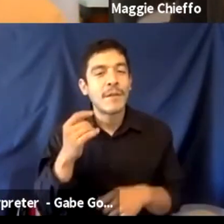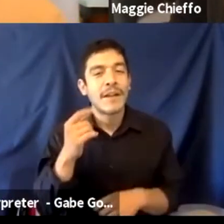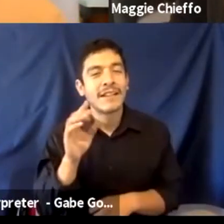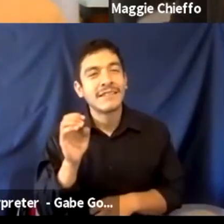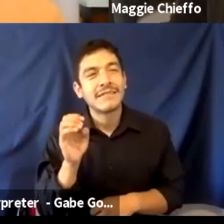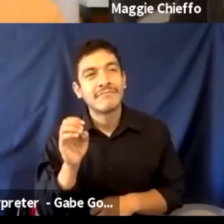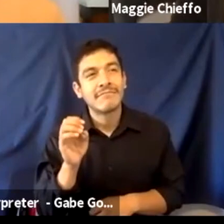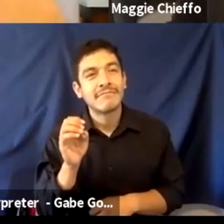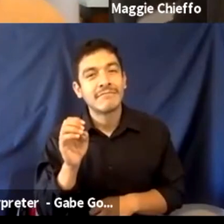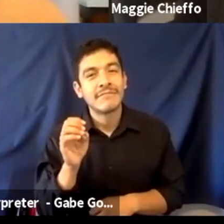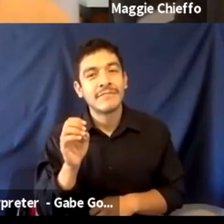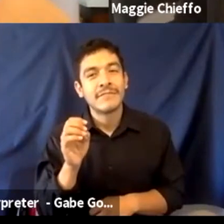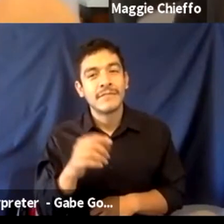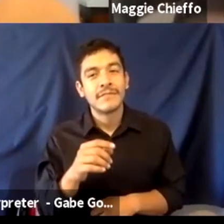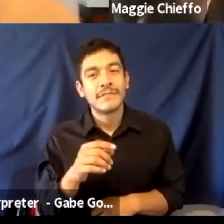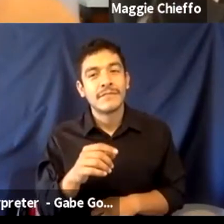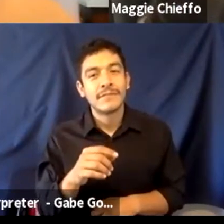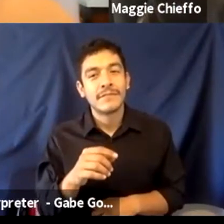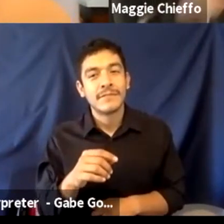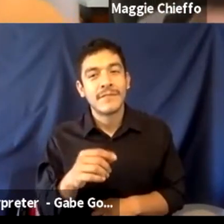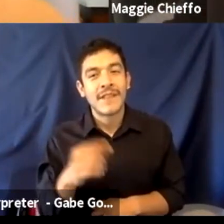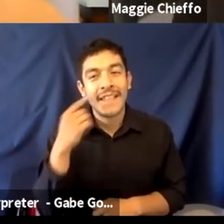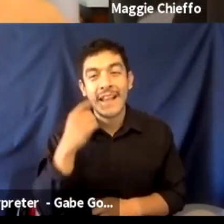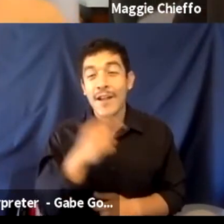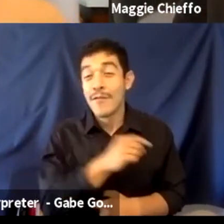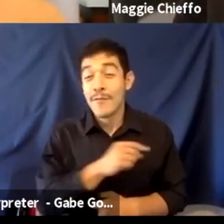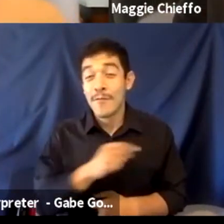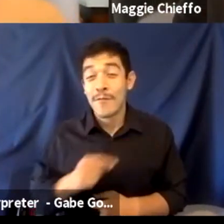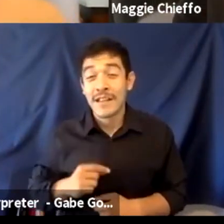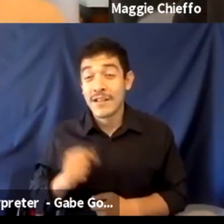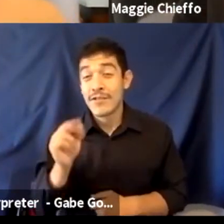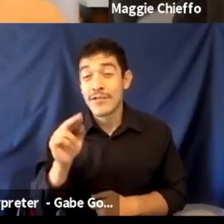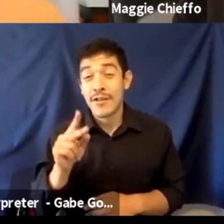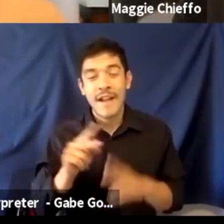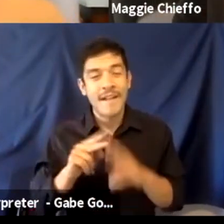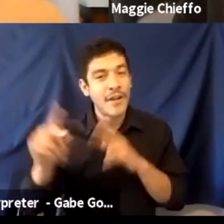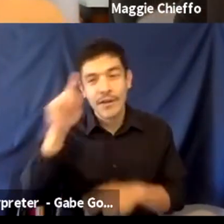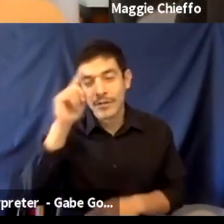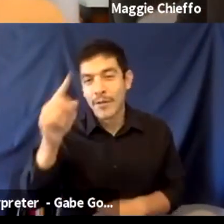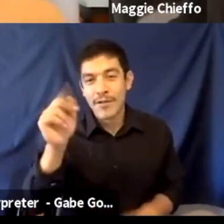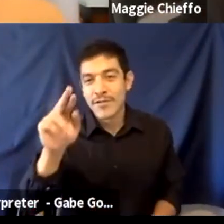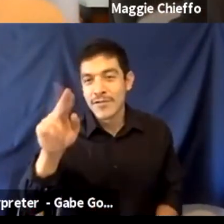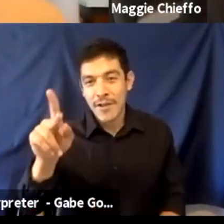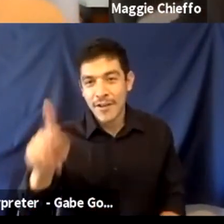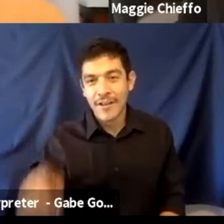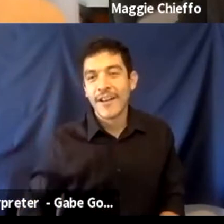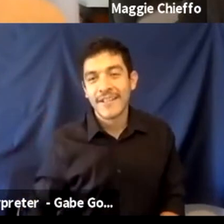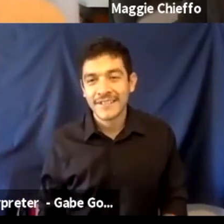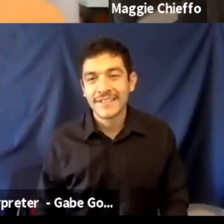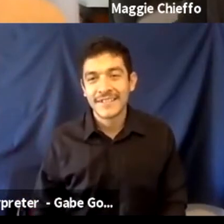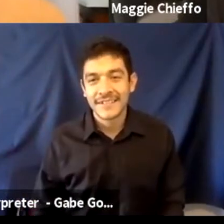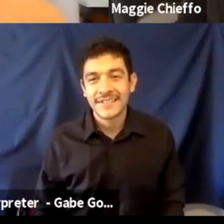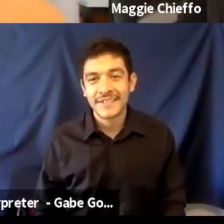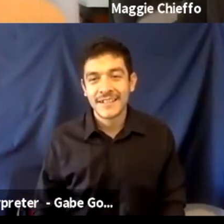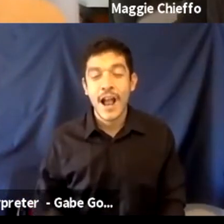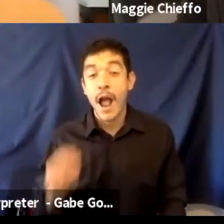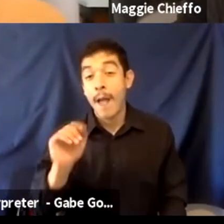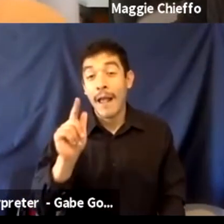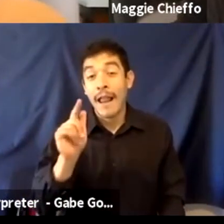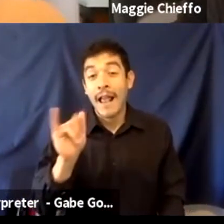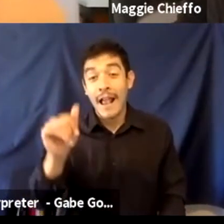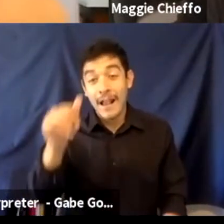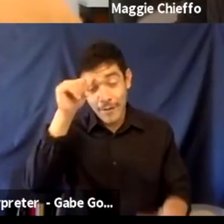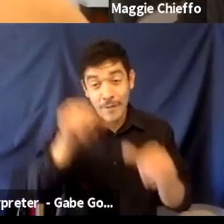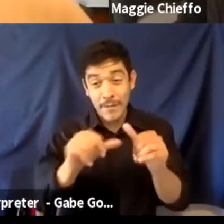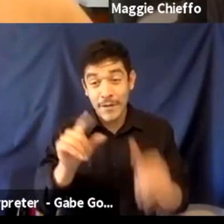Shark. Our amazing, very smart shark, Tony. Malachai, did you remember one that you